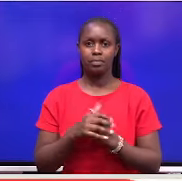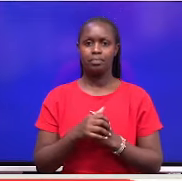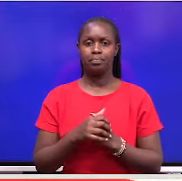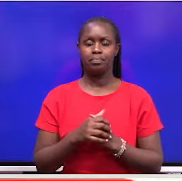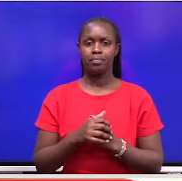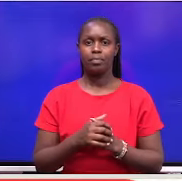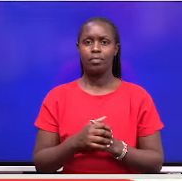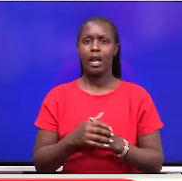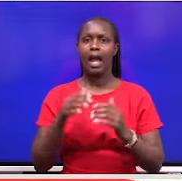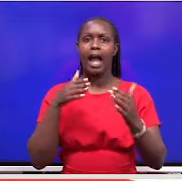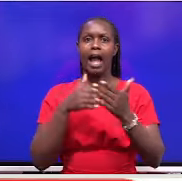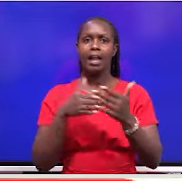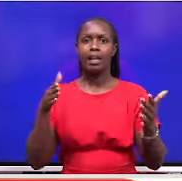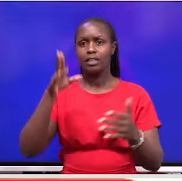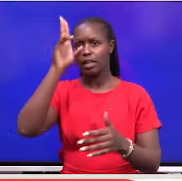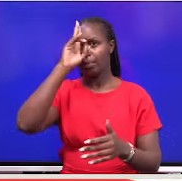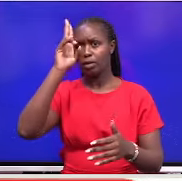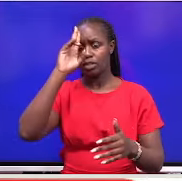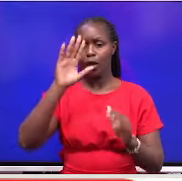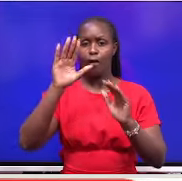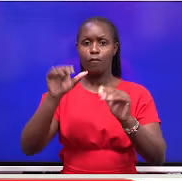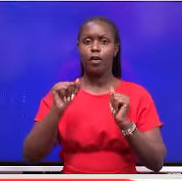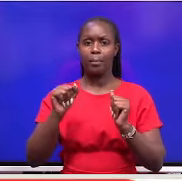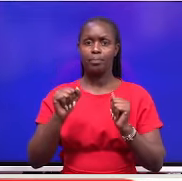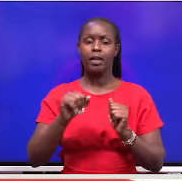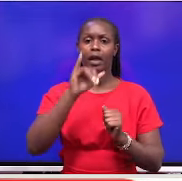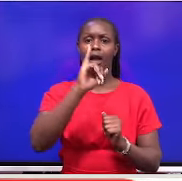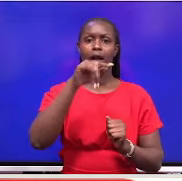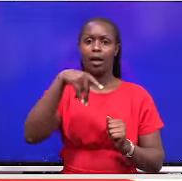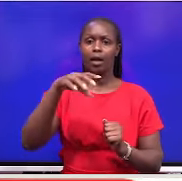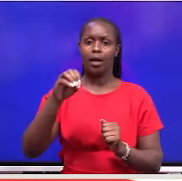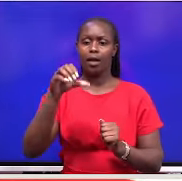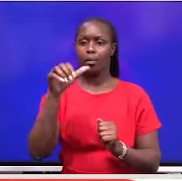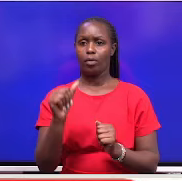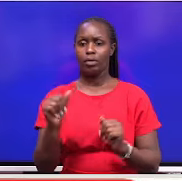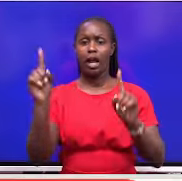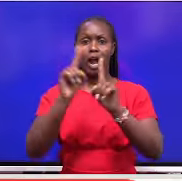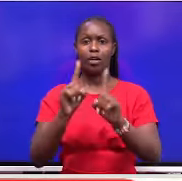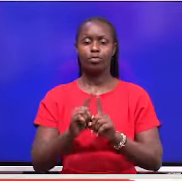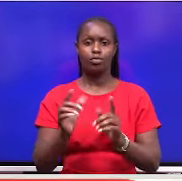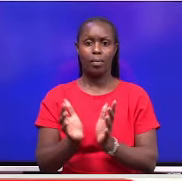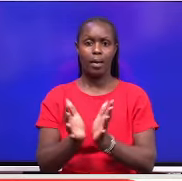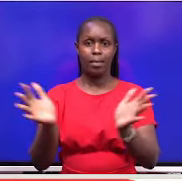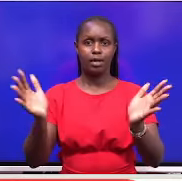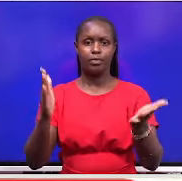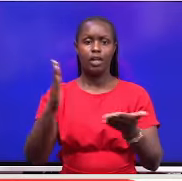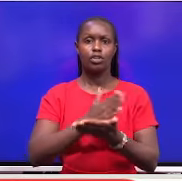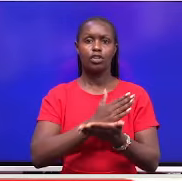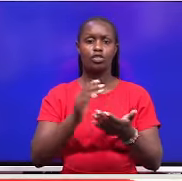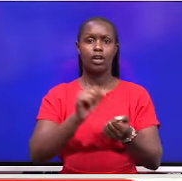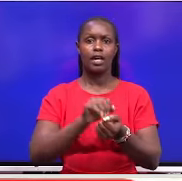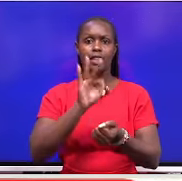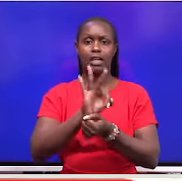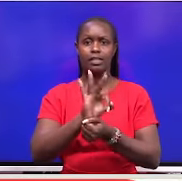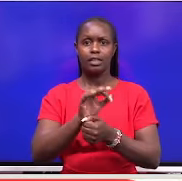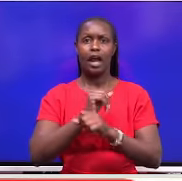complaints against the police from the Independent Police Oversight Authority and the general public. Section 13(6) of the Prevention